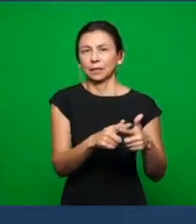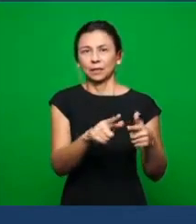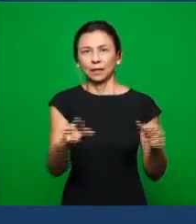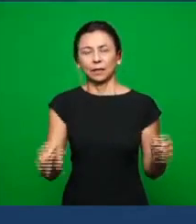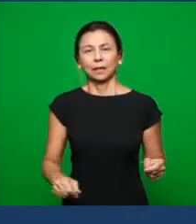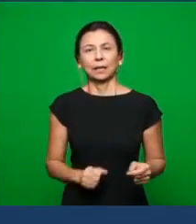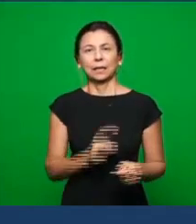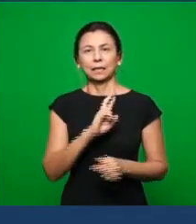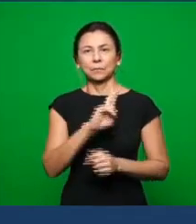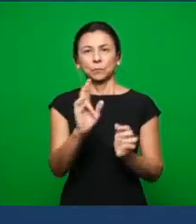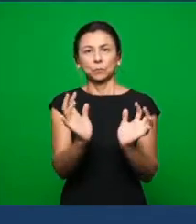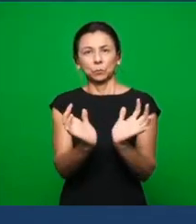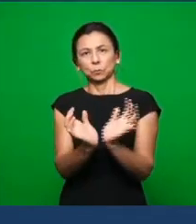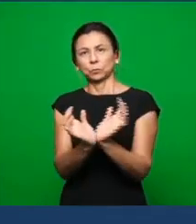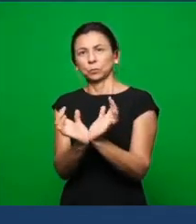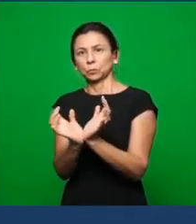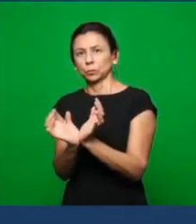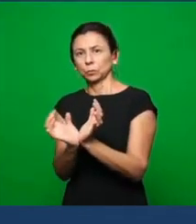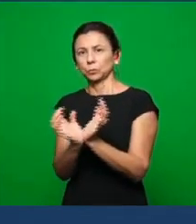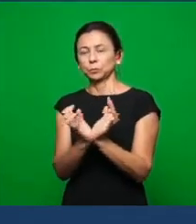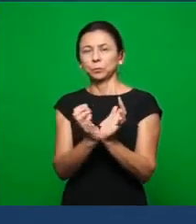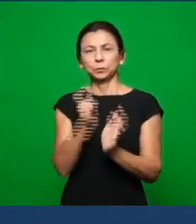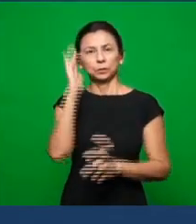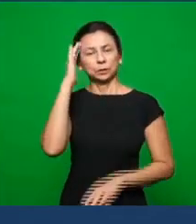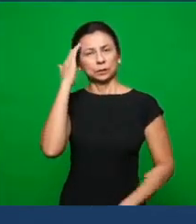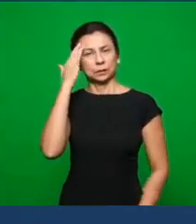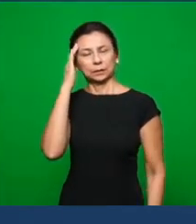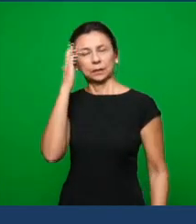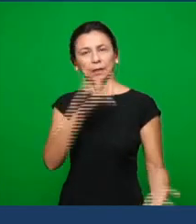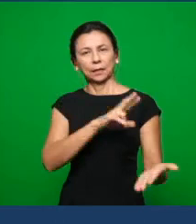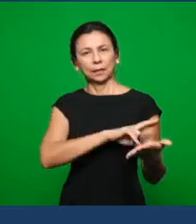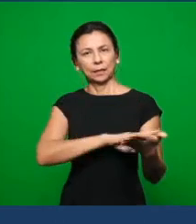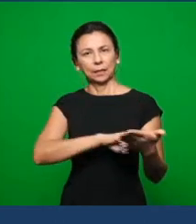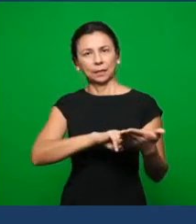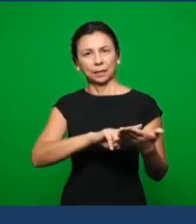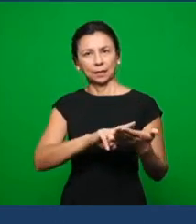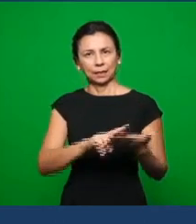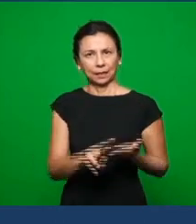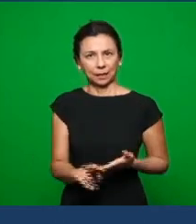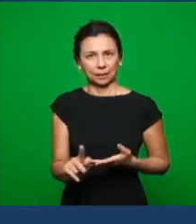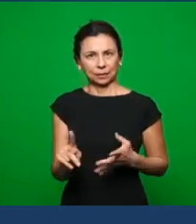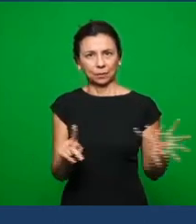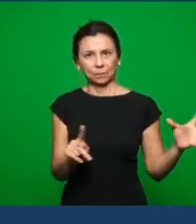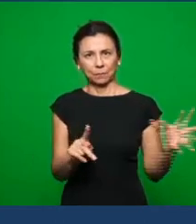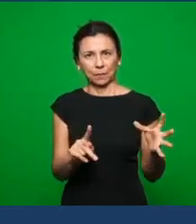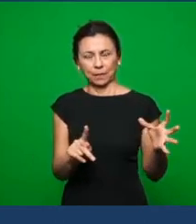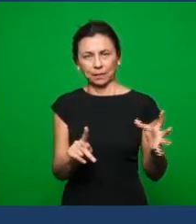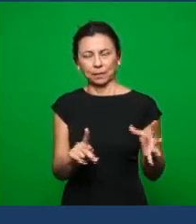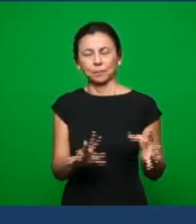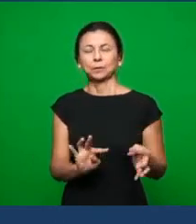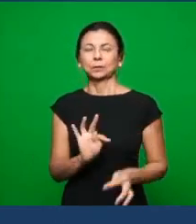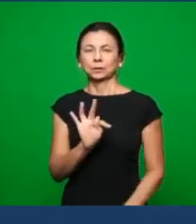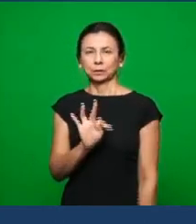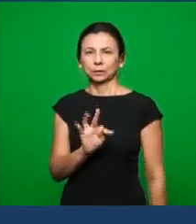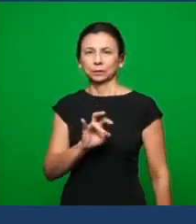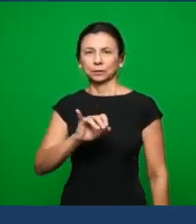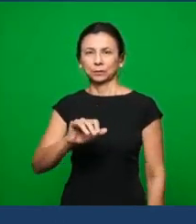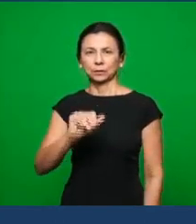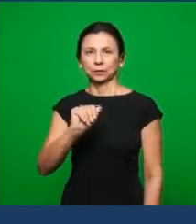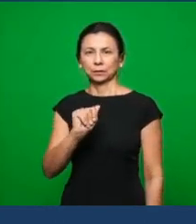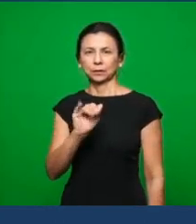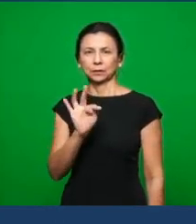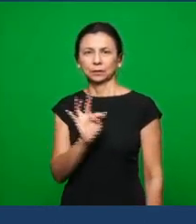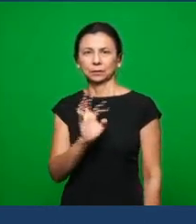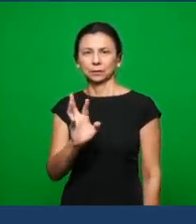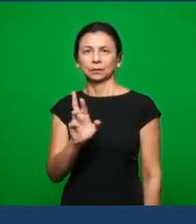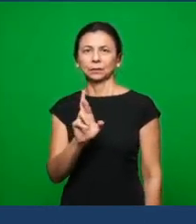group of understanding regarding the letter of Pergamos and regarding the letter of Thyatira. So